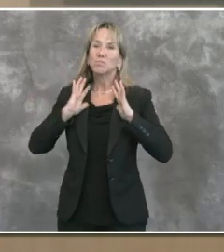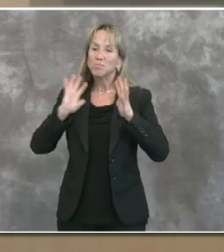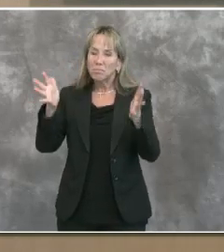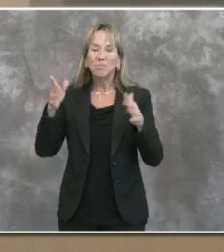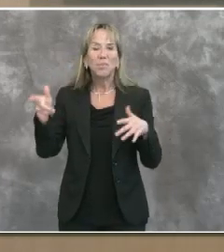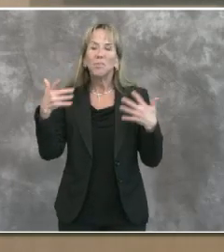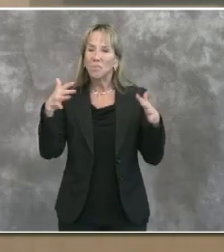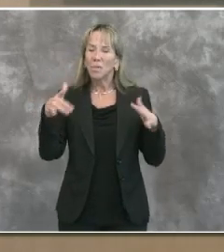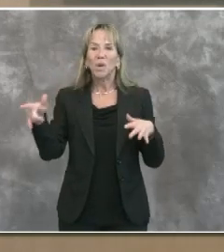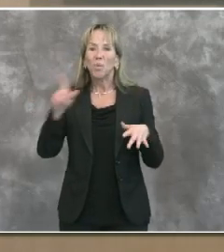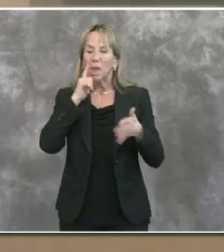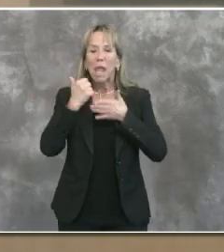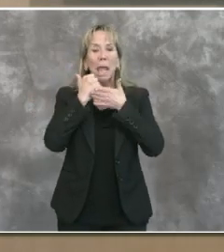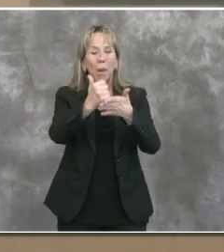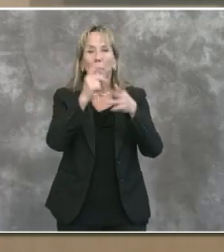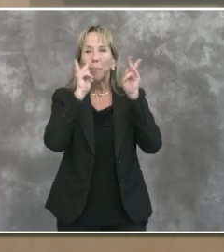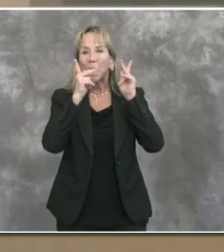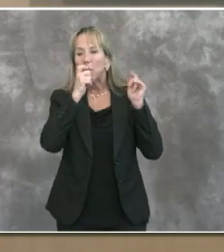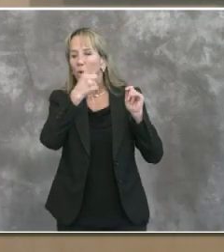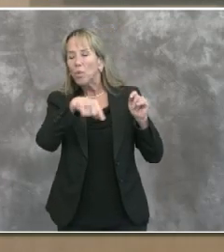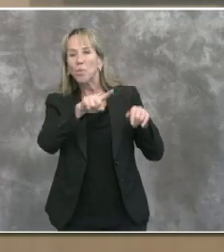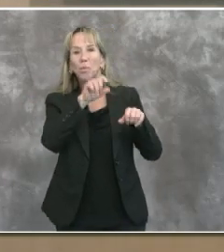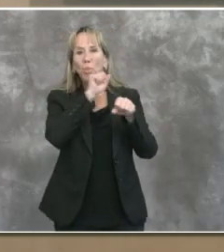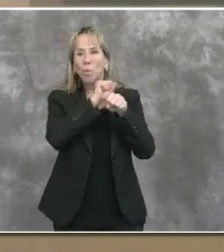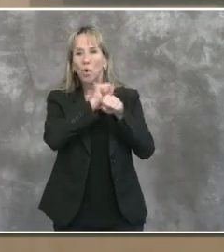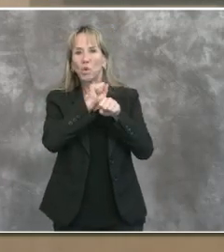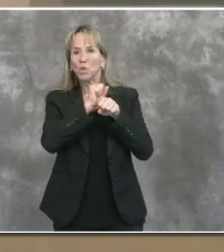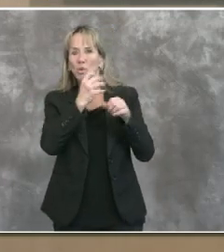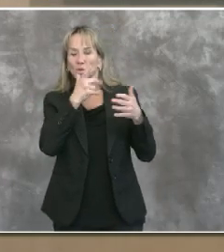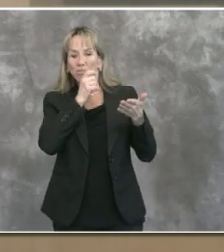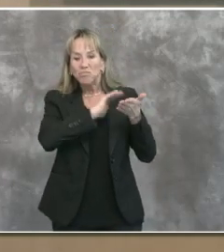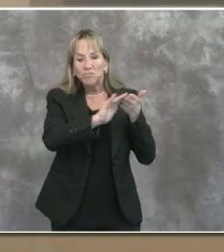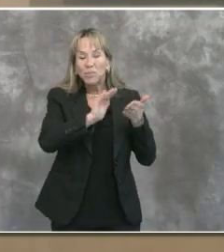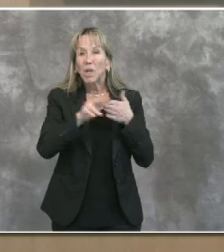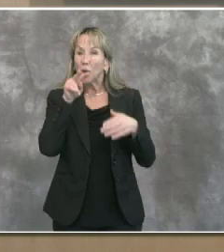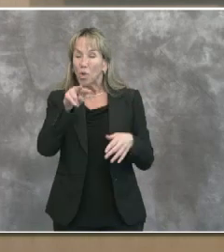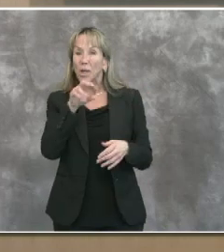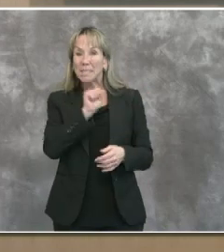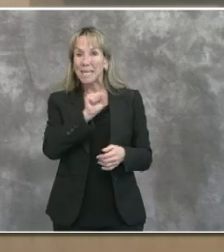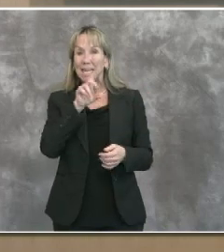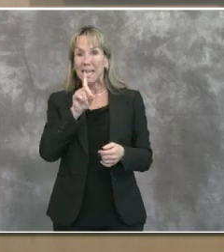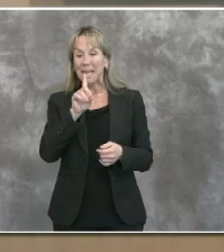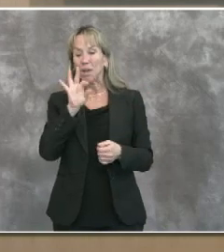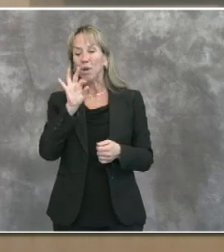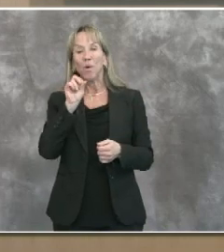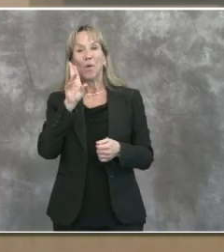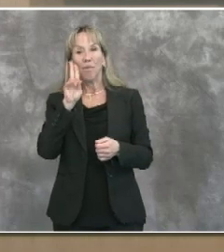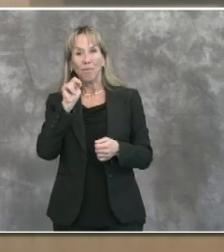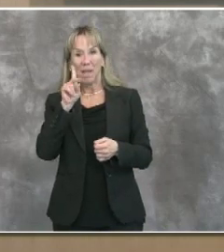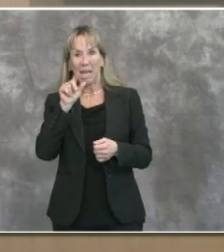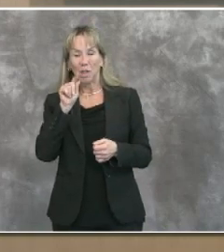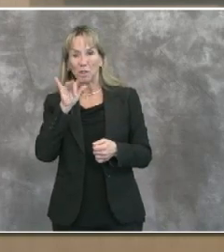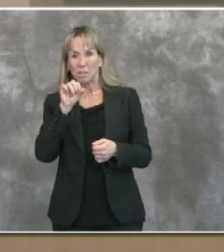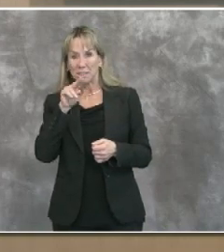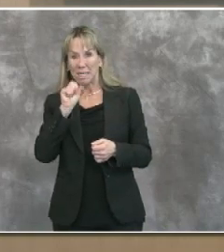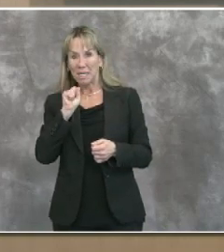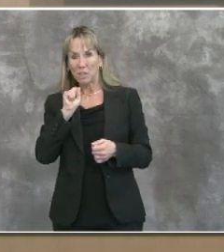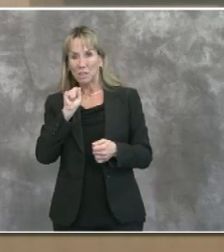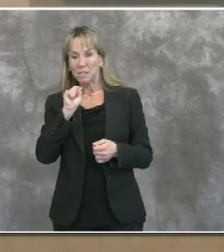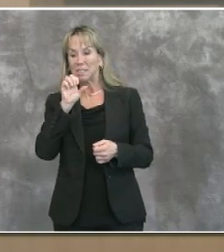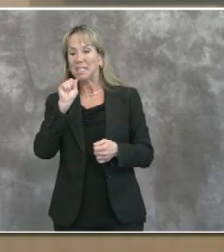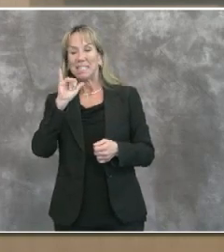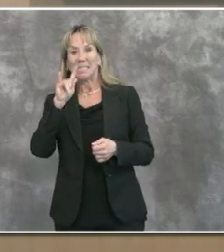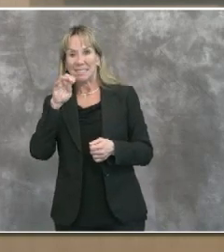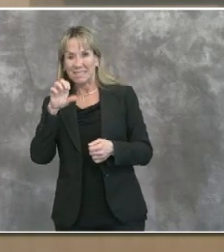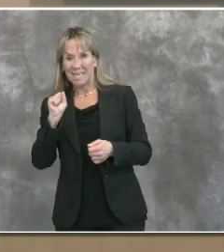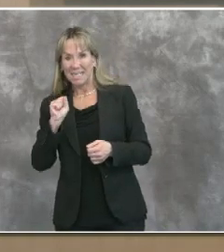are impacted right now. So please go check that out at the San Diego Foundation's site or to the county's site as